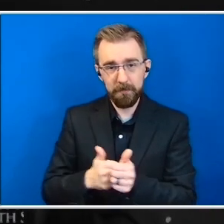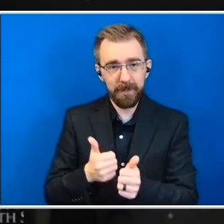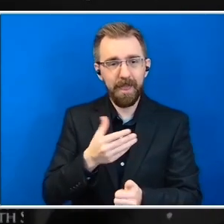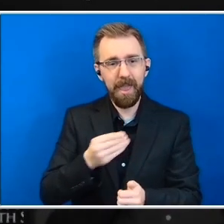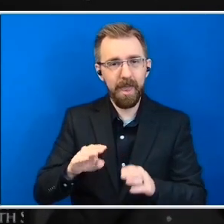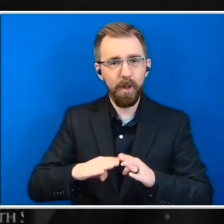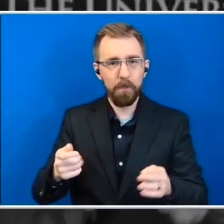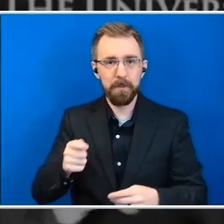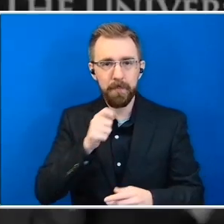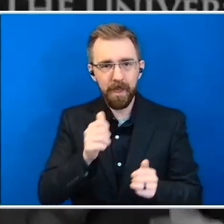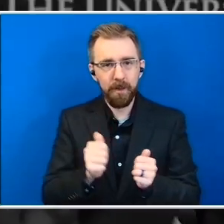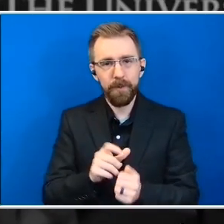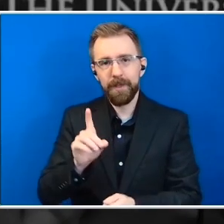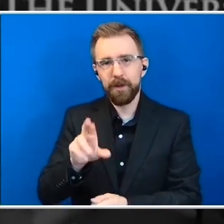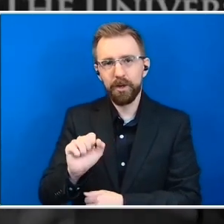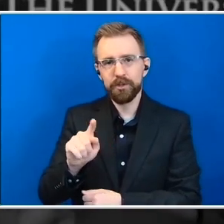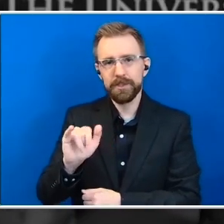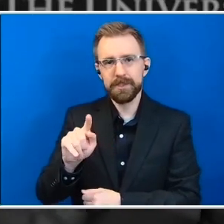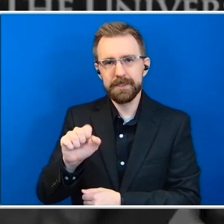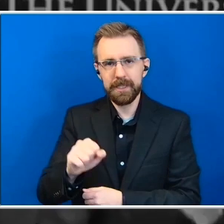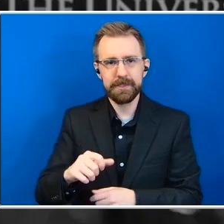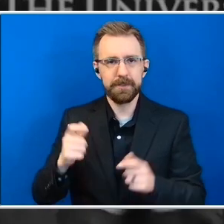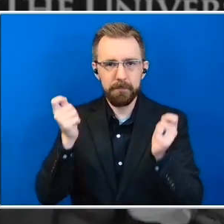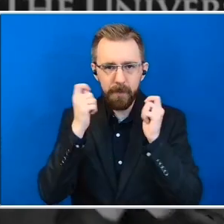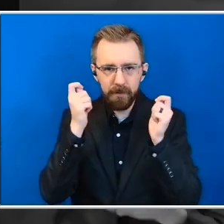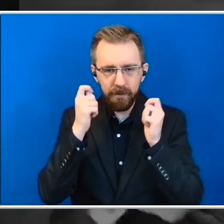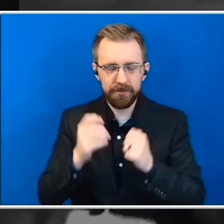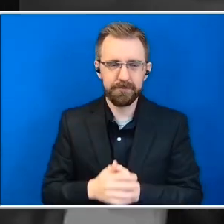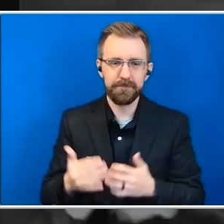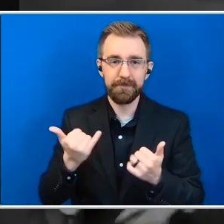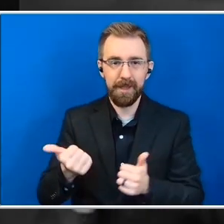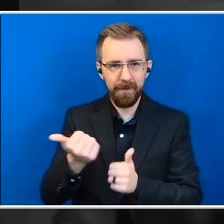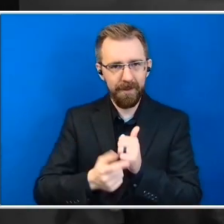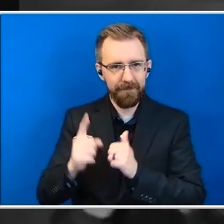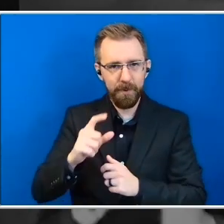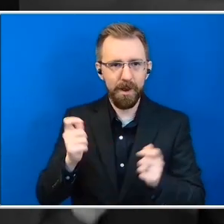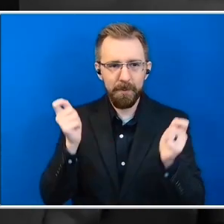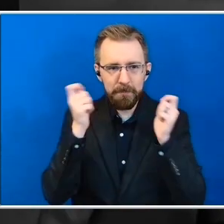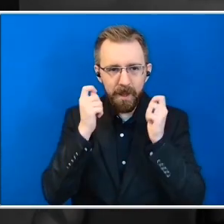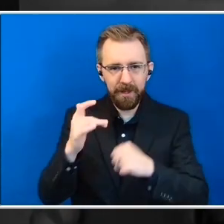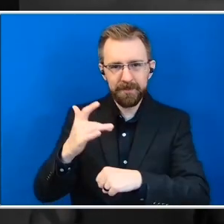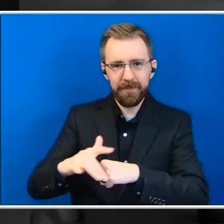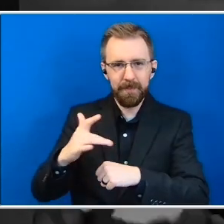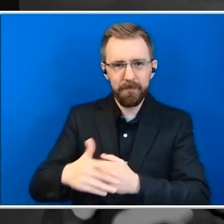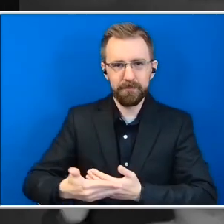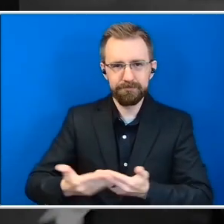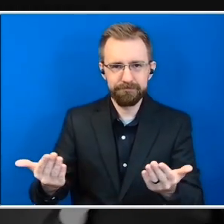Dr. Stein's podcasts. Now, everywhere podcasts are available.